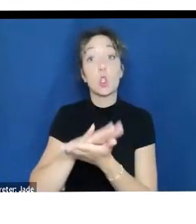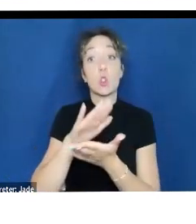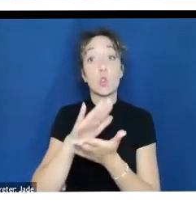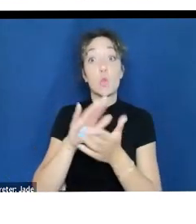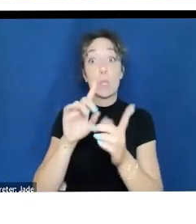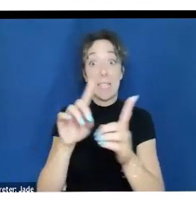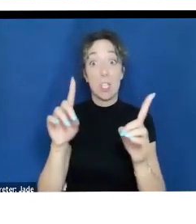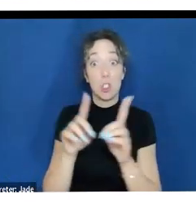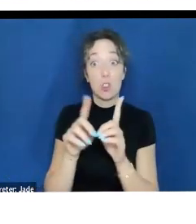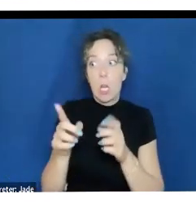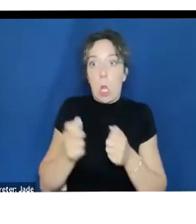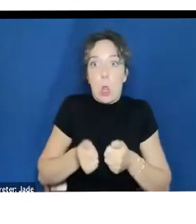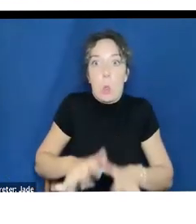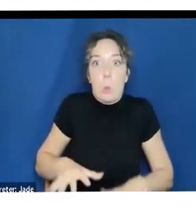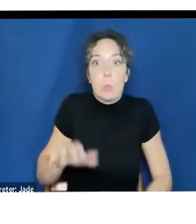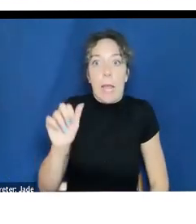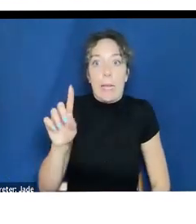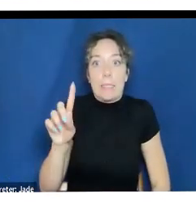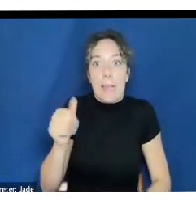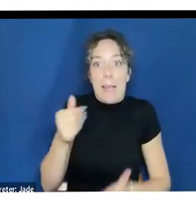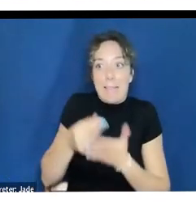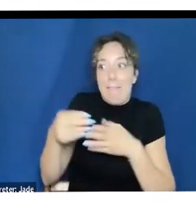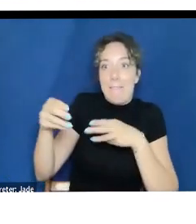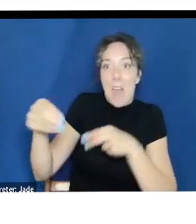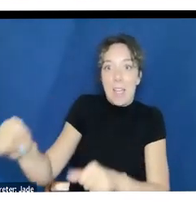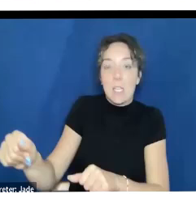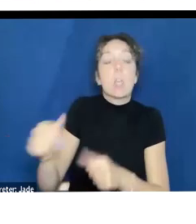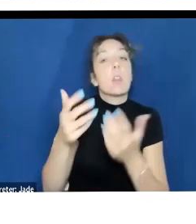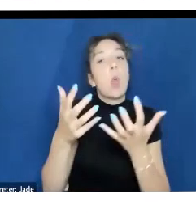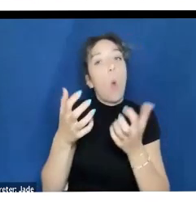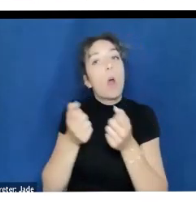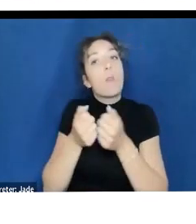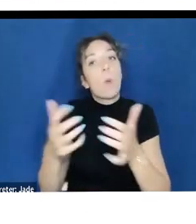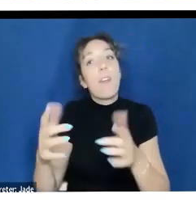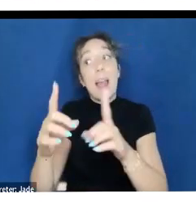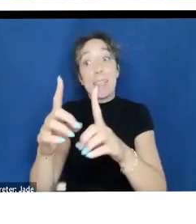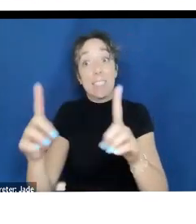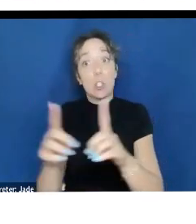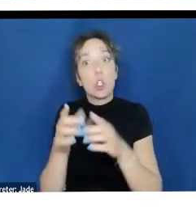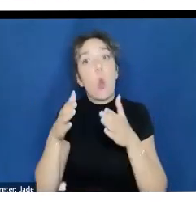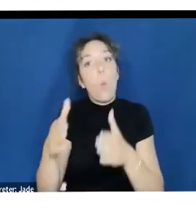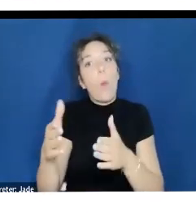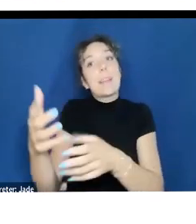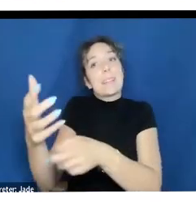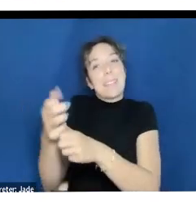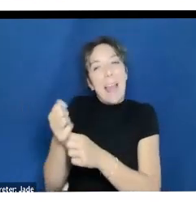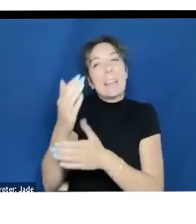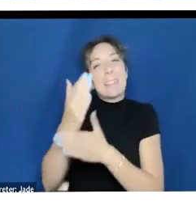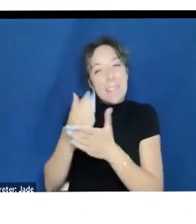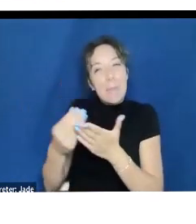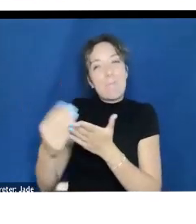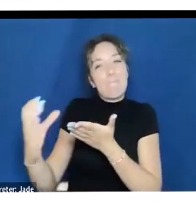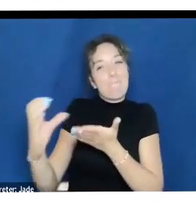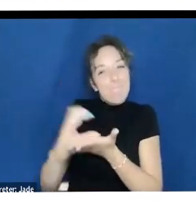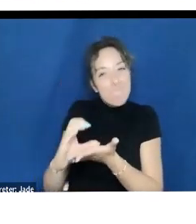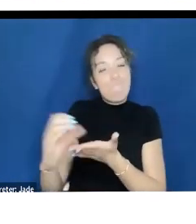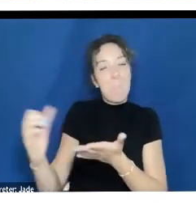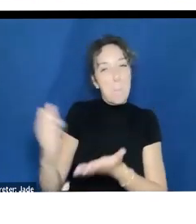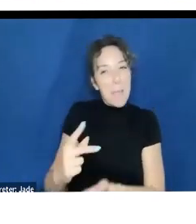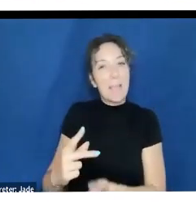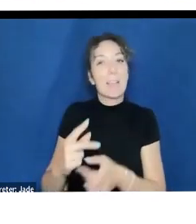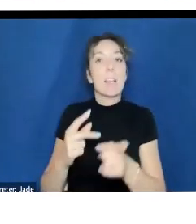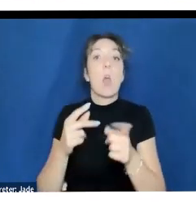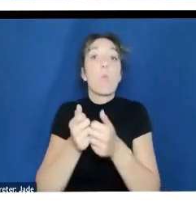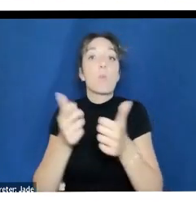losing out on ADA funding. So they wanted to provide districts a way to recoup some of that funding by providing